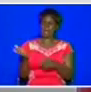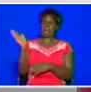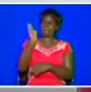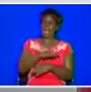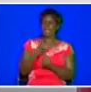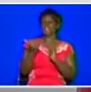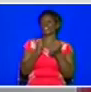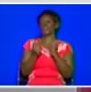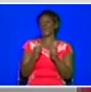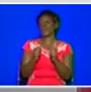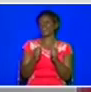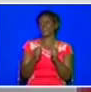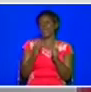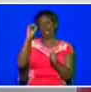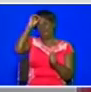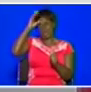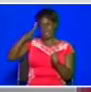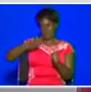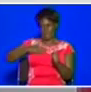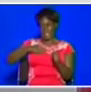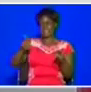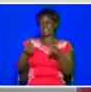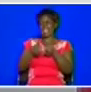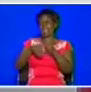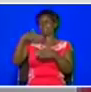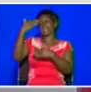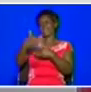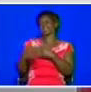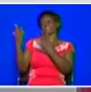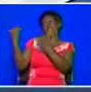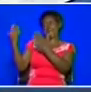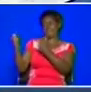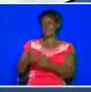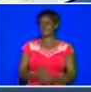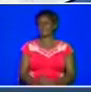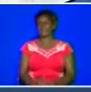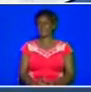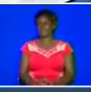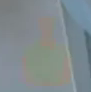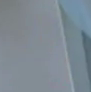day's sports news, and my take is also coming up. See you after the break. Thank you, David.